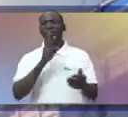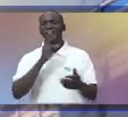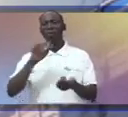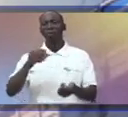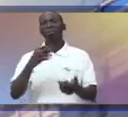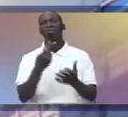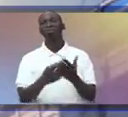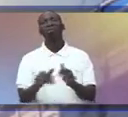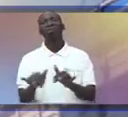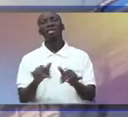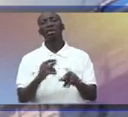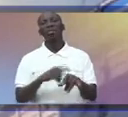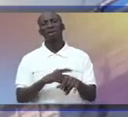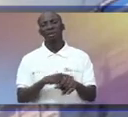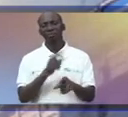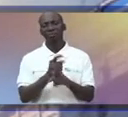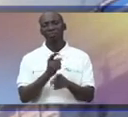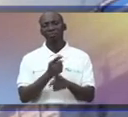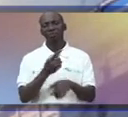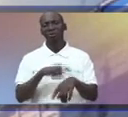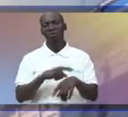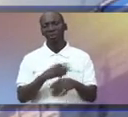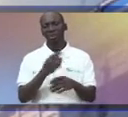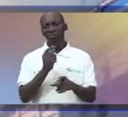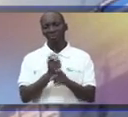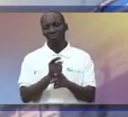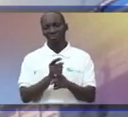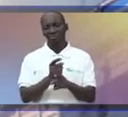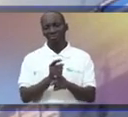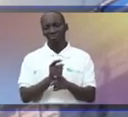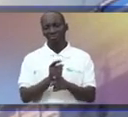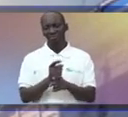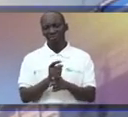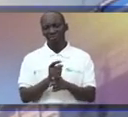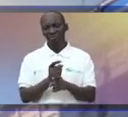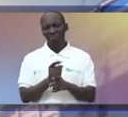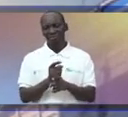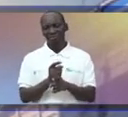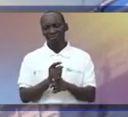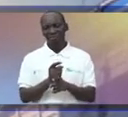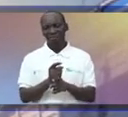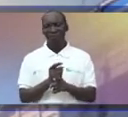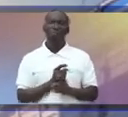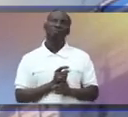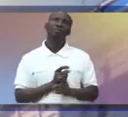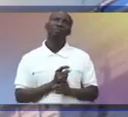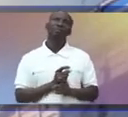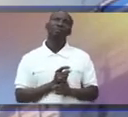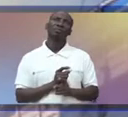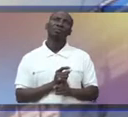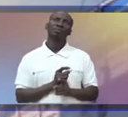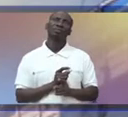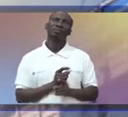a yɛbɔ w'asu no mu no na saa nneɛma mmienu no ɛyɛ adwuma nsɛm a yɛka yɛ mu da hɔ